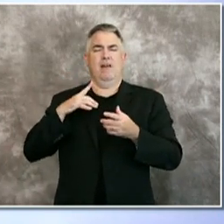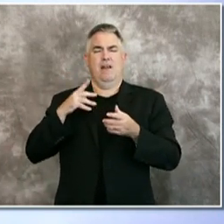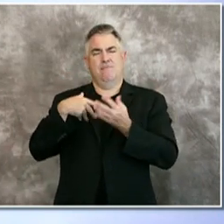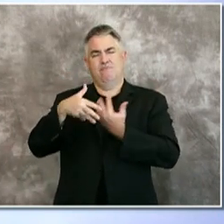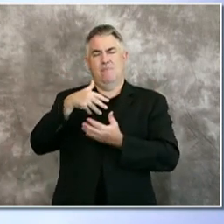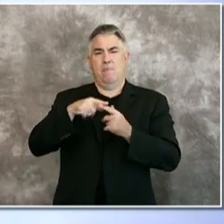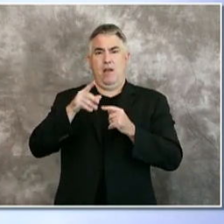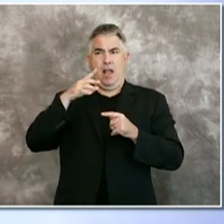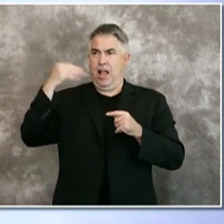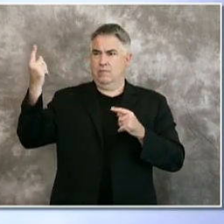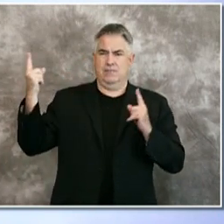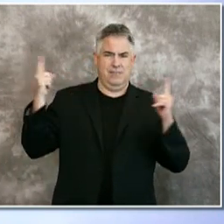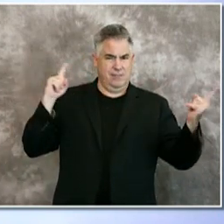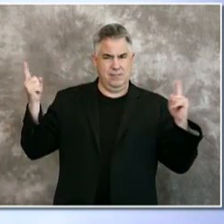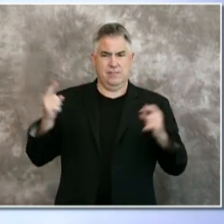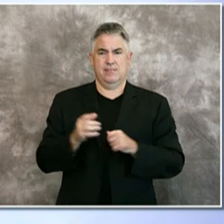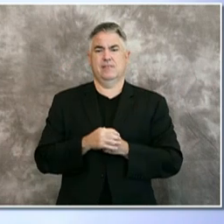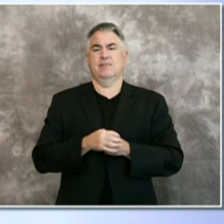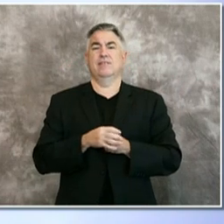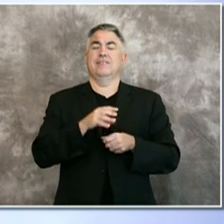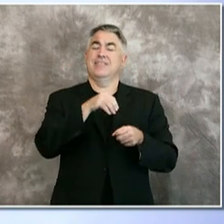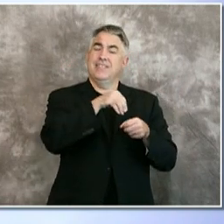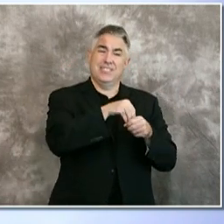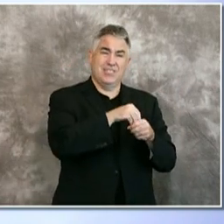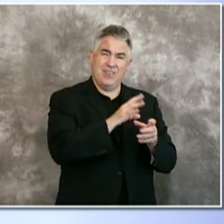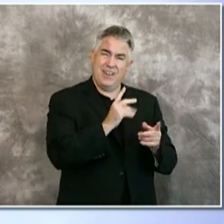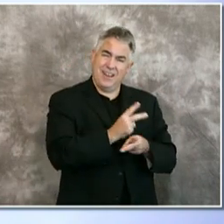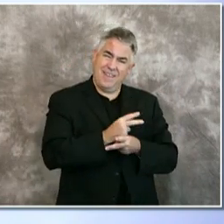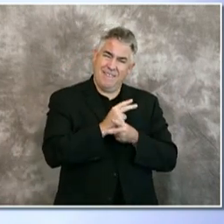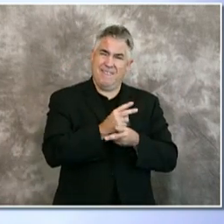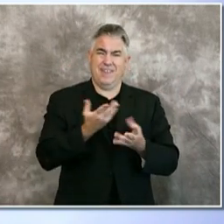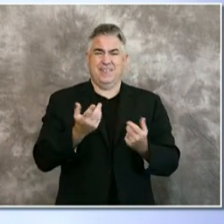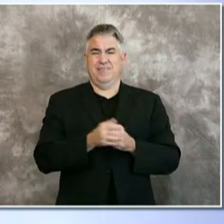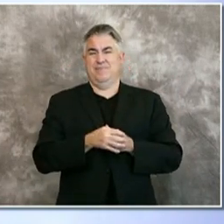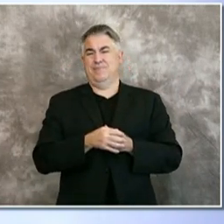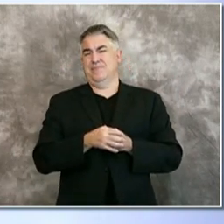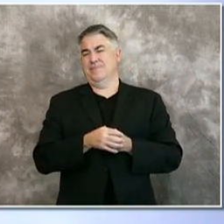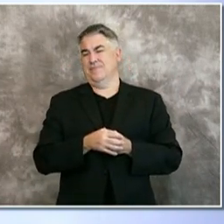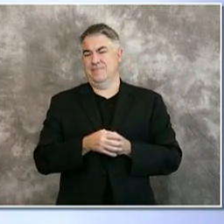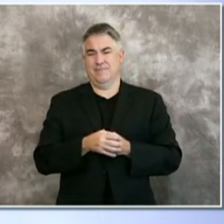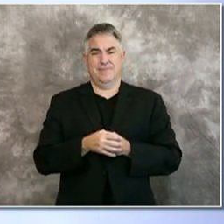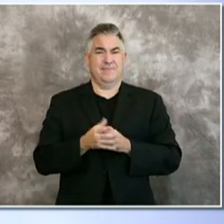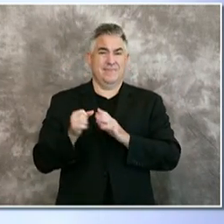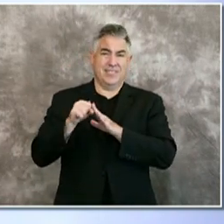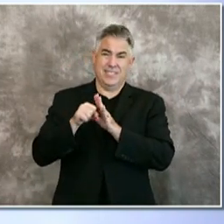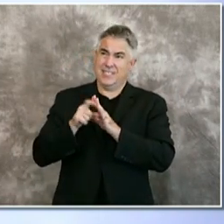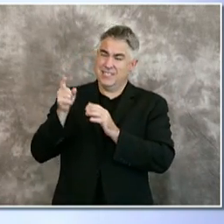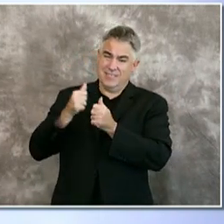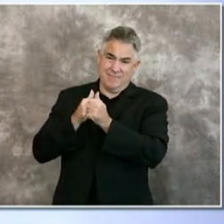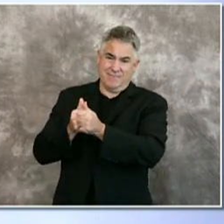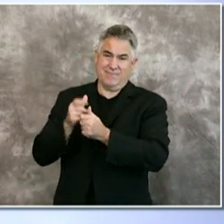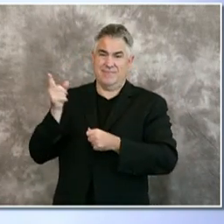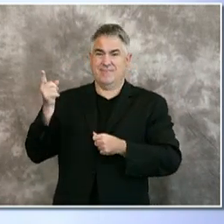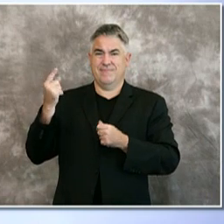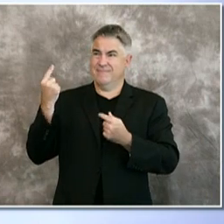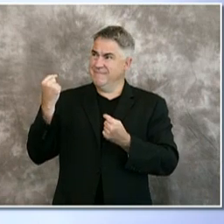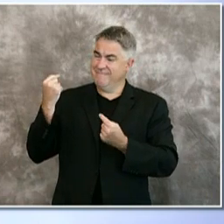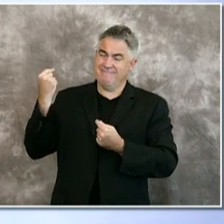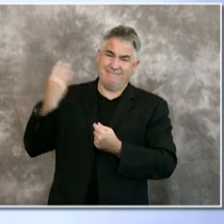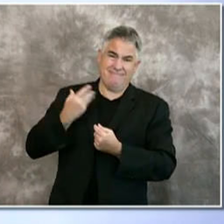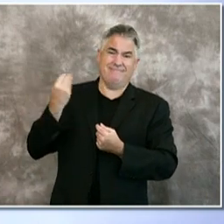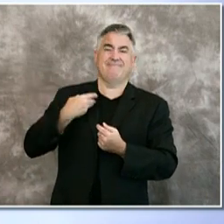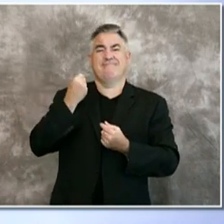indoor settings. Indoor settings, I think, consistent with the state guidance and what we've been doing, are the ones that are most problematic and most